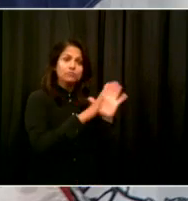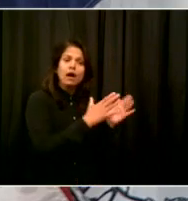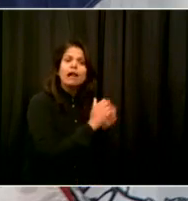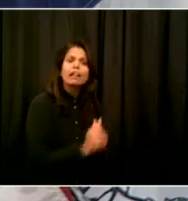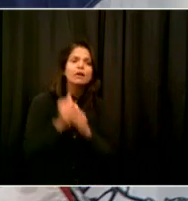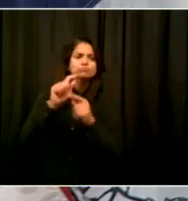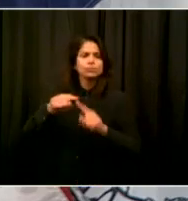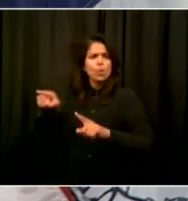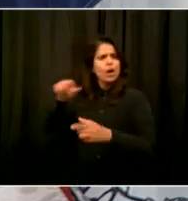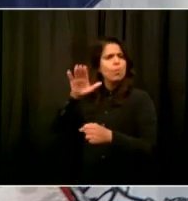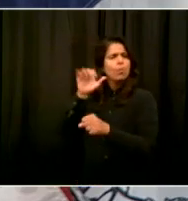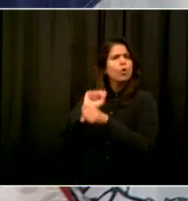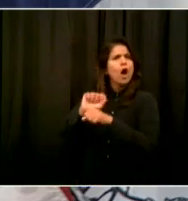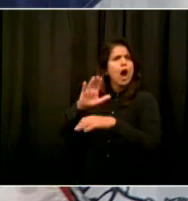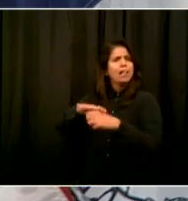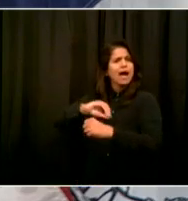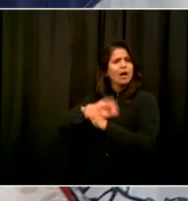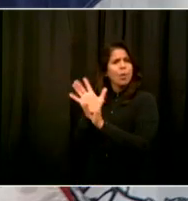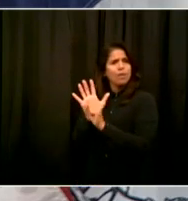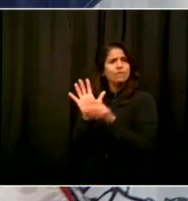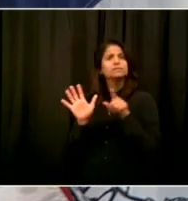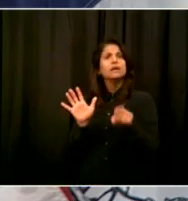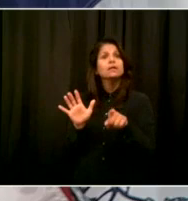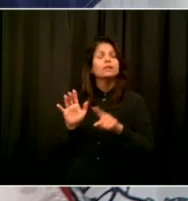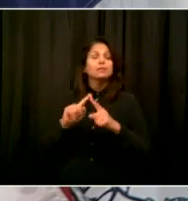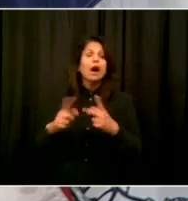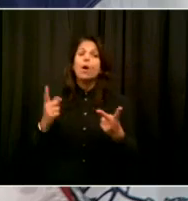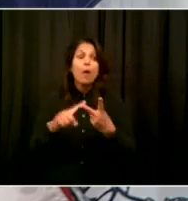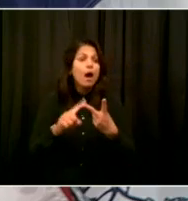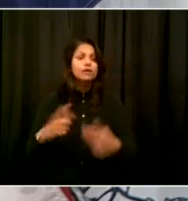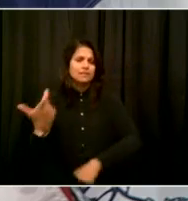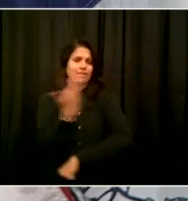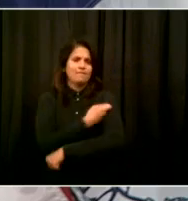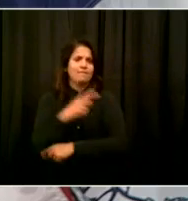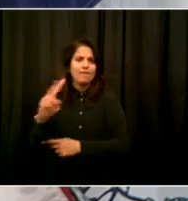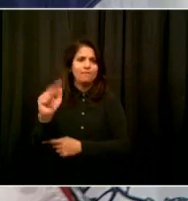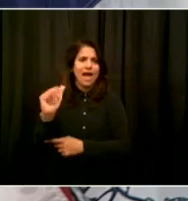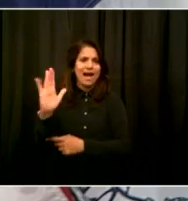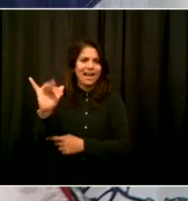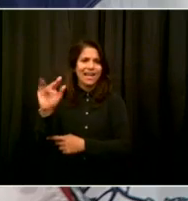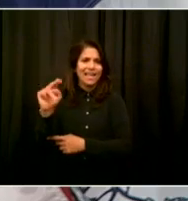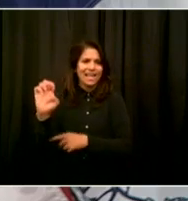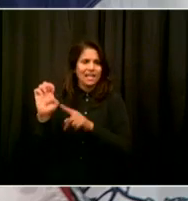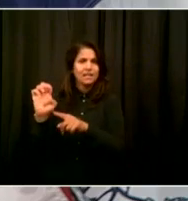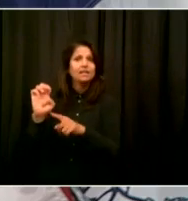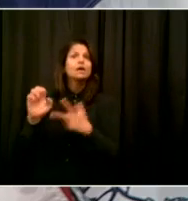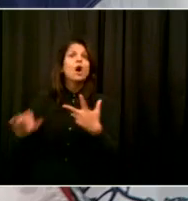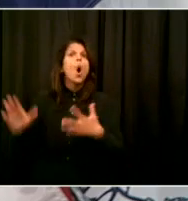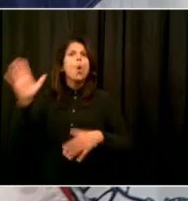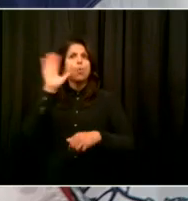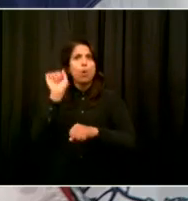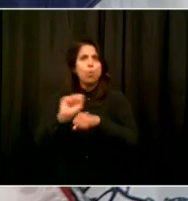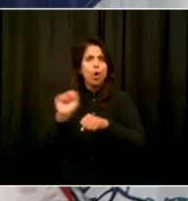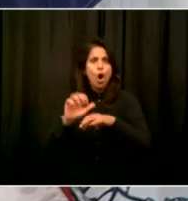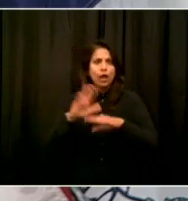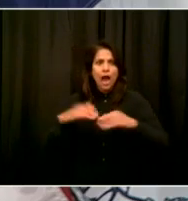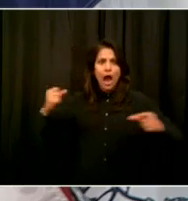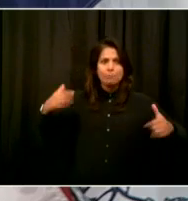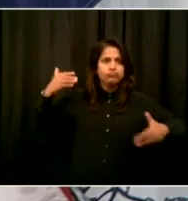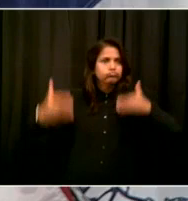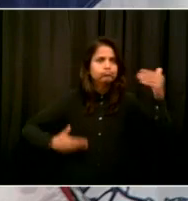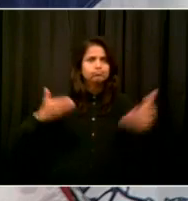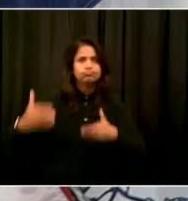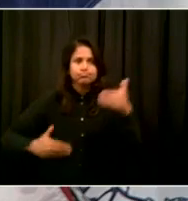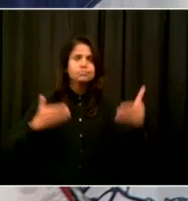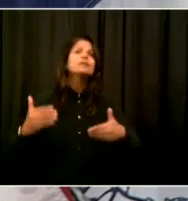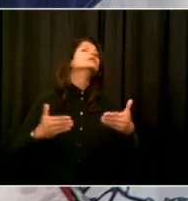finally announced and distributed, people will believe it is the real thing and be ready to take it. And three, of course, that stimulus